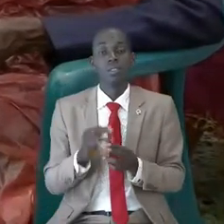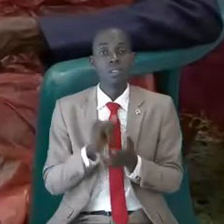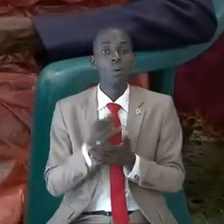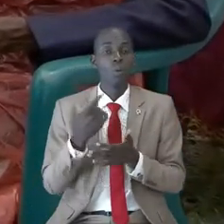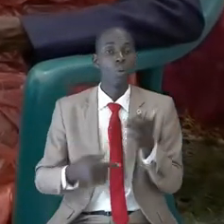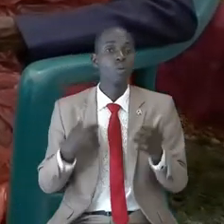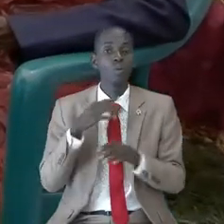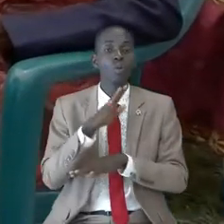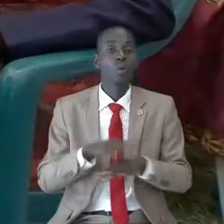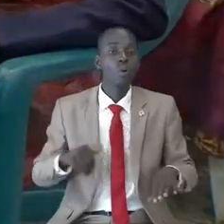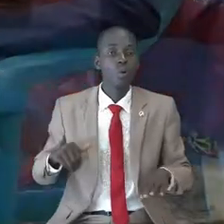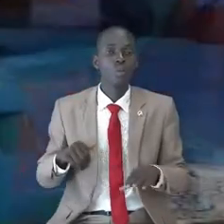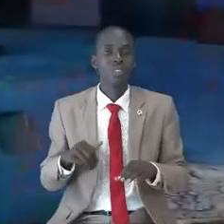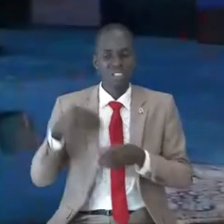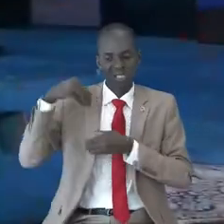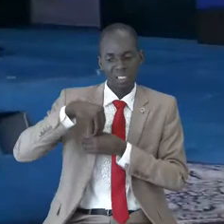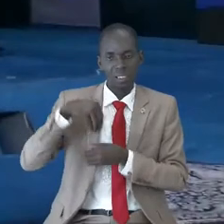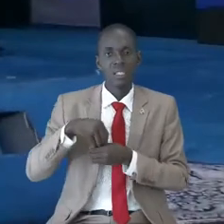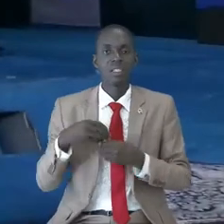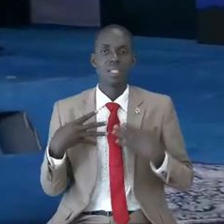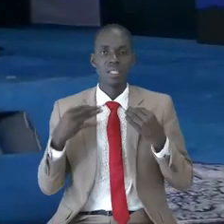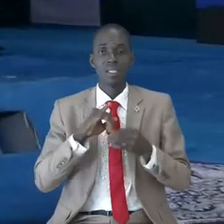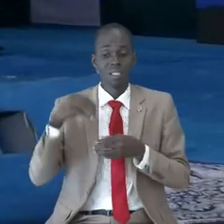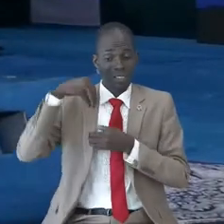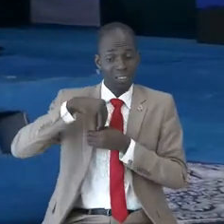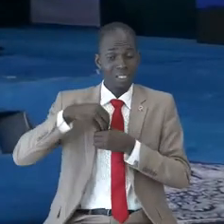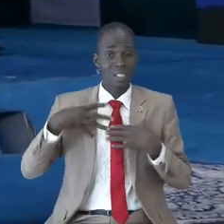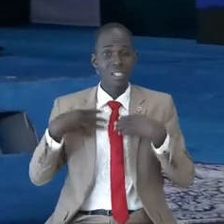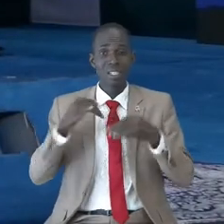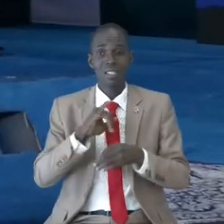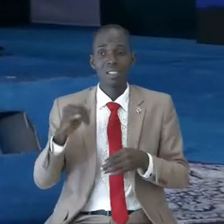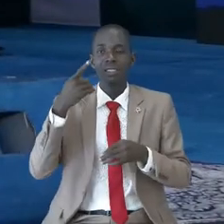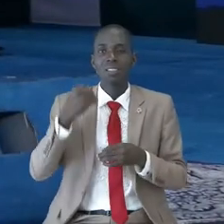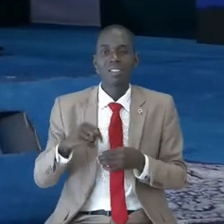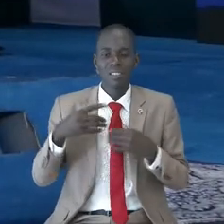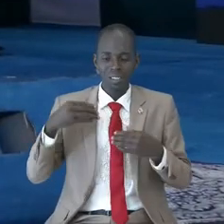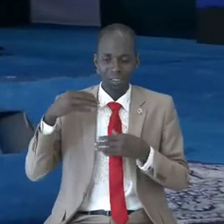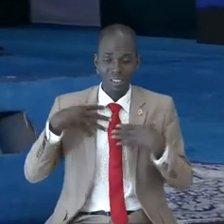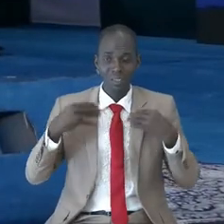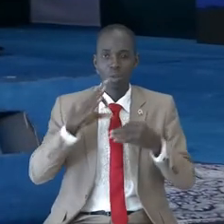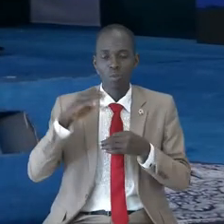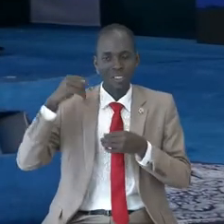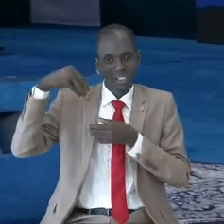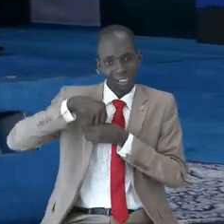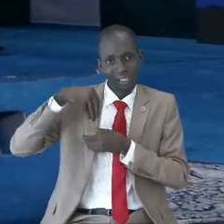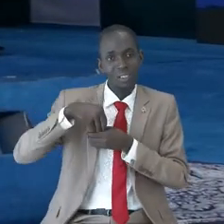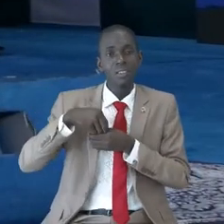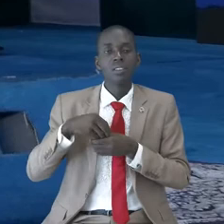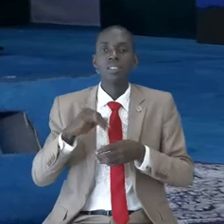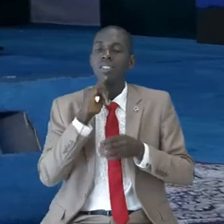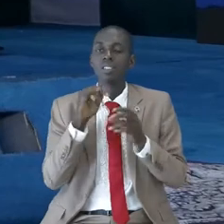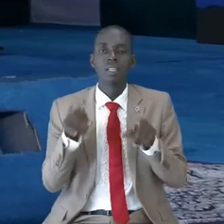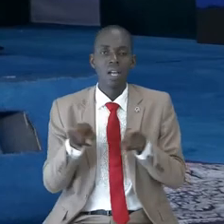as inner healing. And inner healing, the healing of the inner man, is as important as